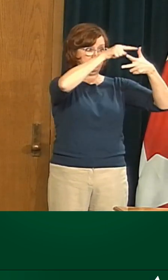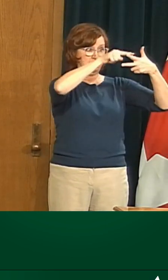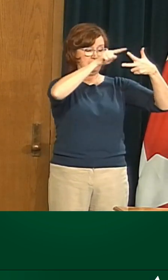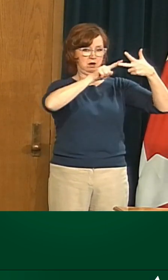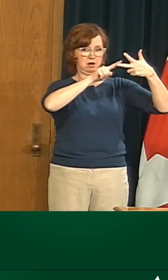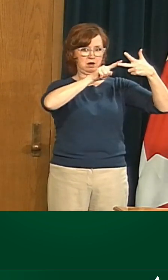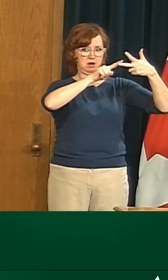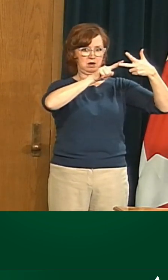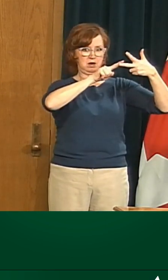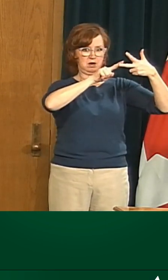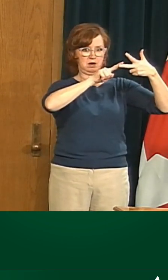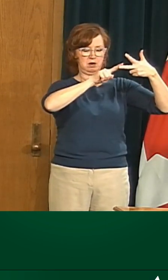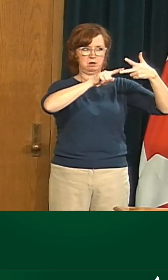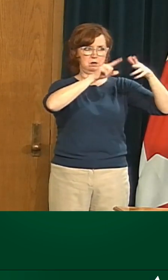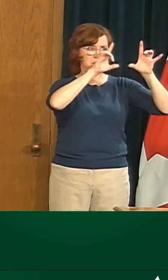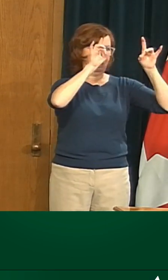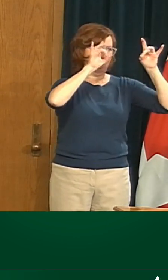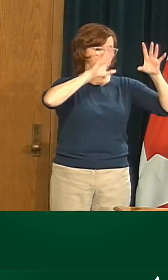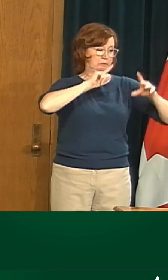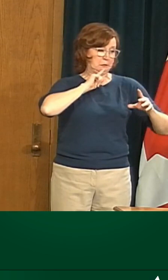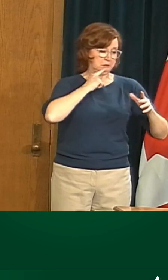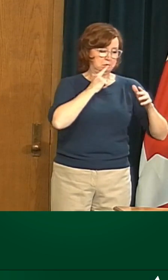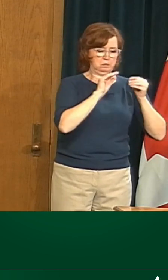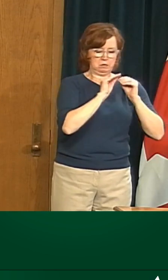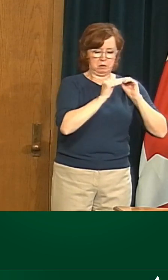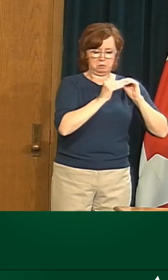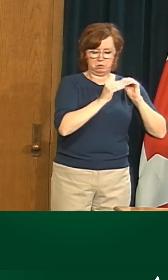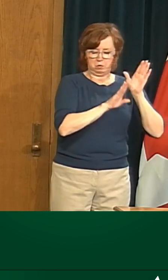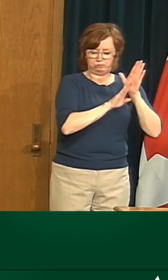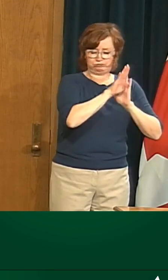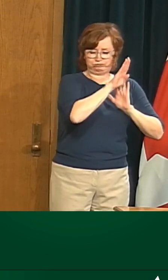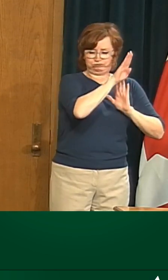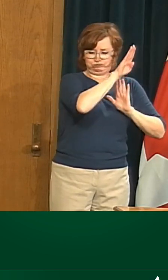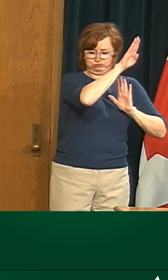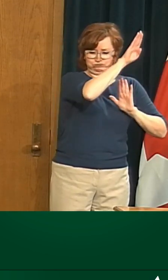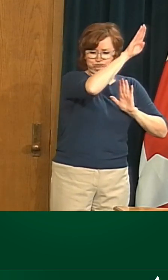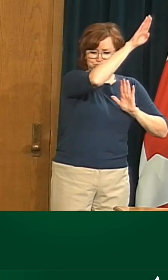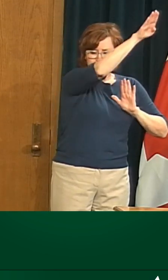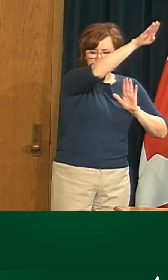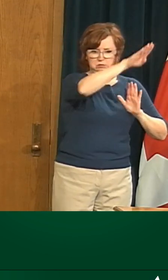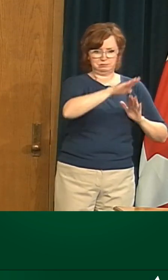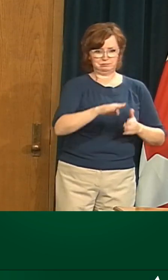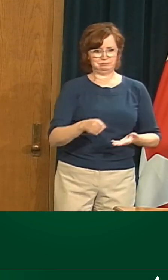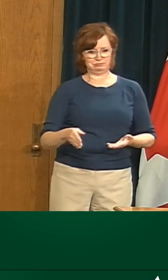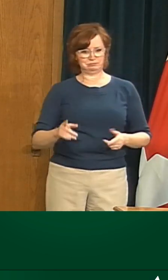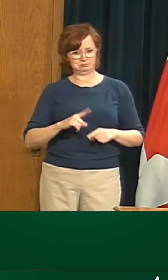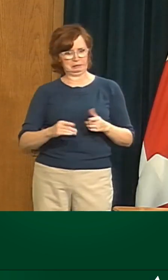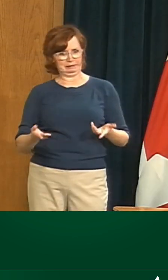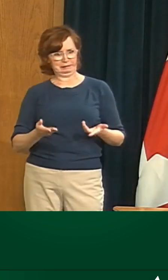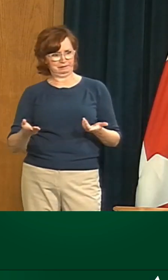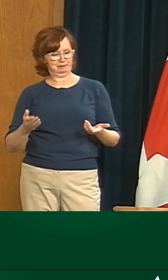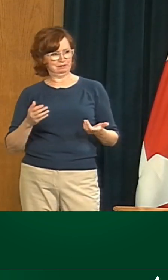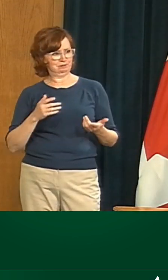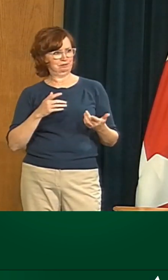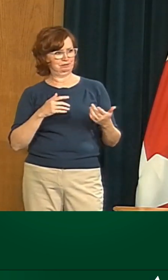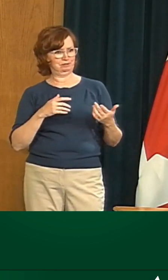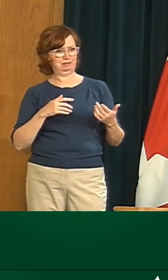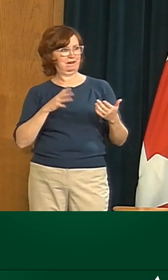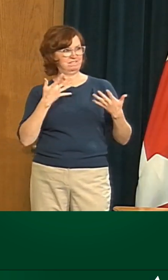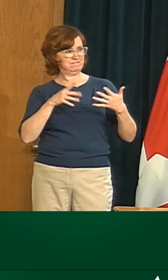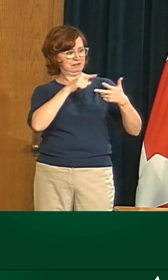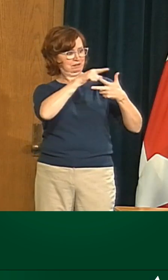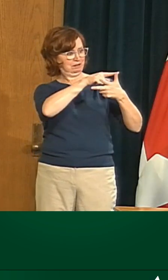to keep the curve flat, and as far as we can see, we did not actually go up to a certain peak, which is